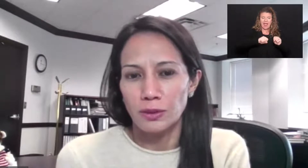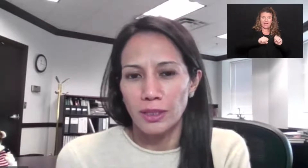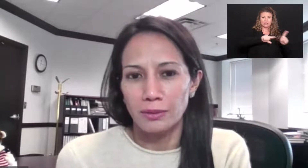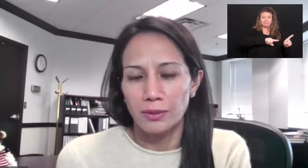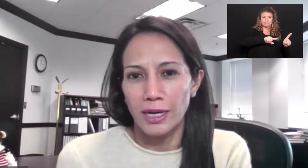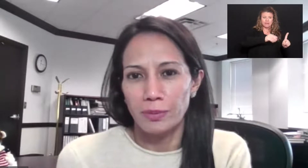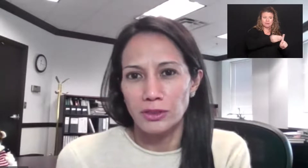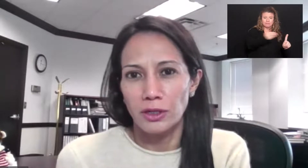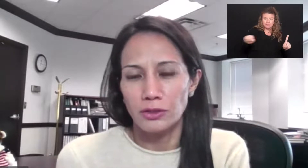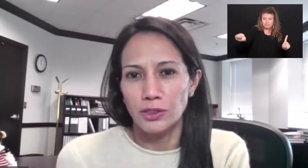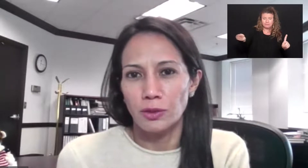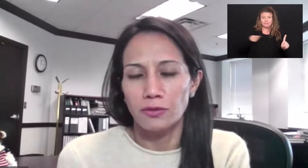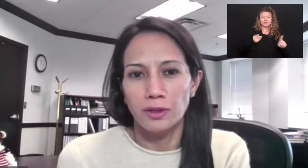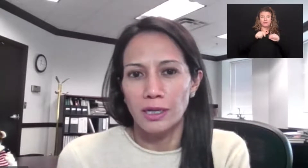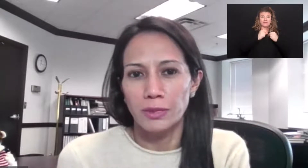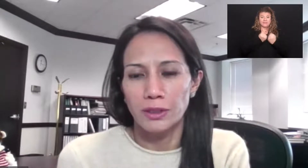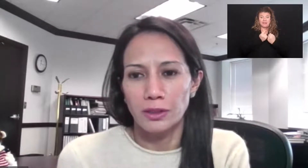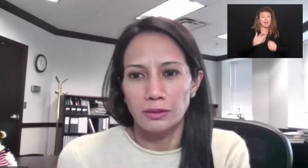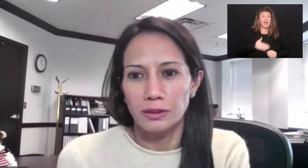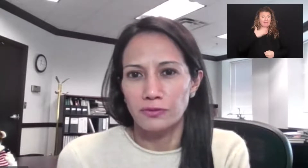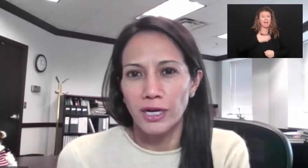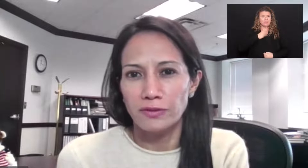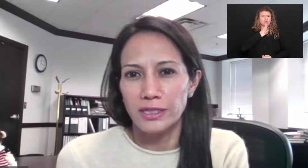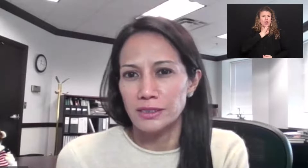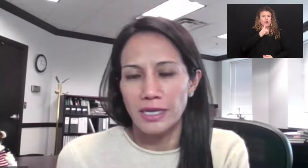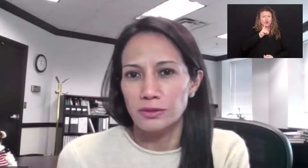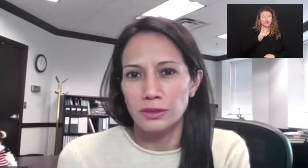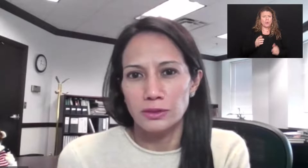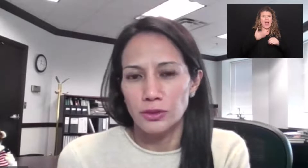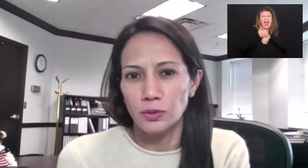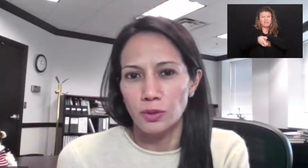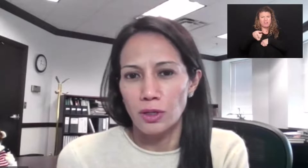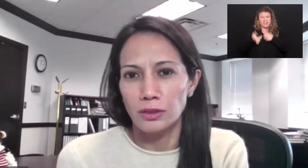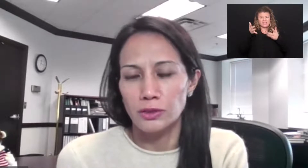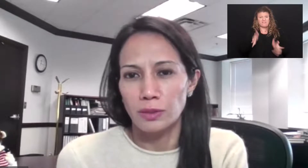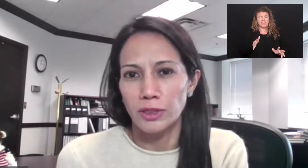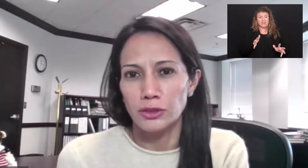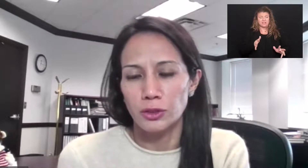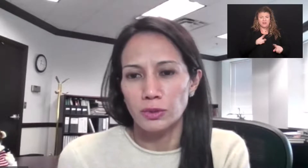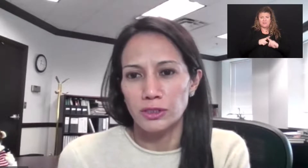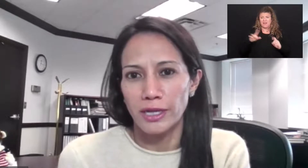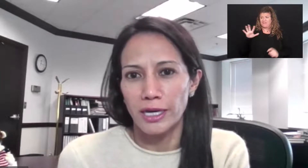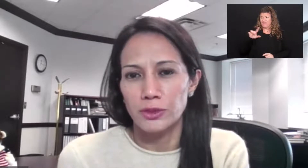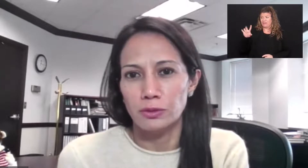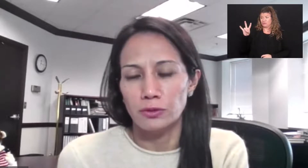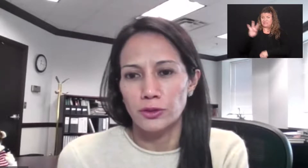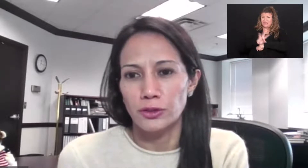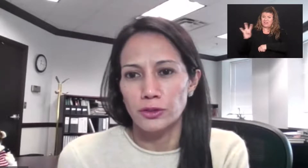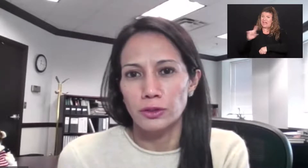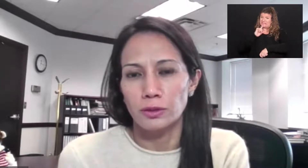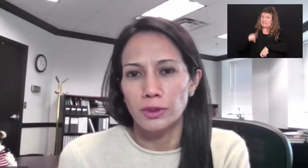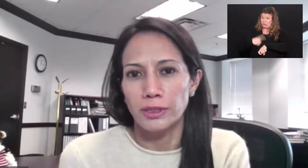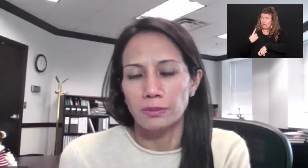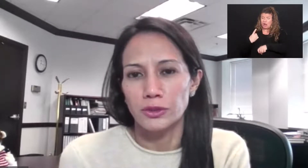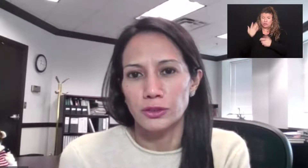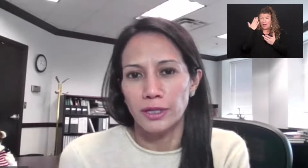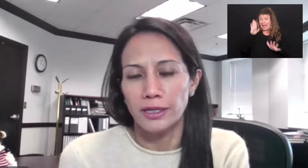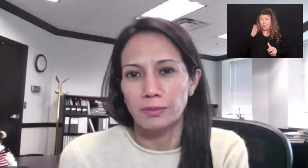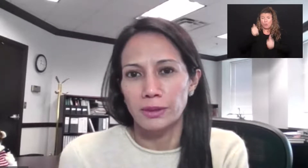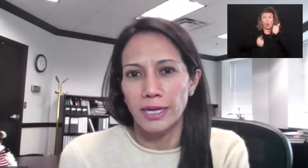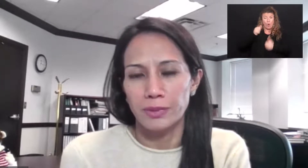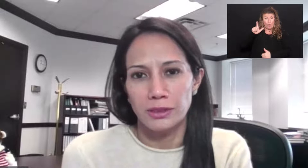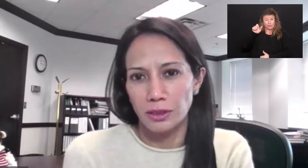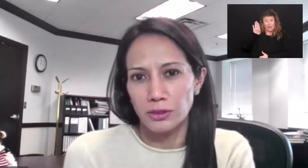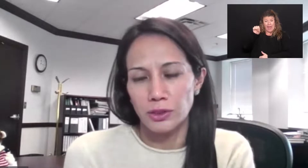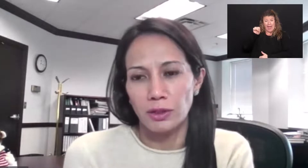team. So we're happy to talk to you offline, but our 5 days sounds too long. So I'm not sure which labs you're referring to or what numbers you're